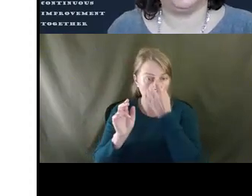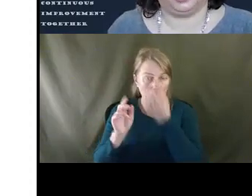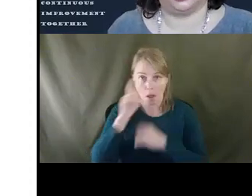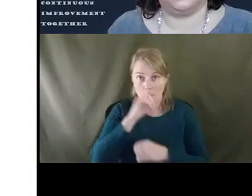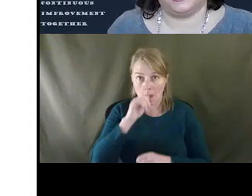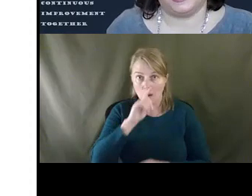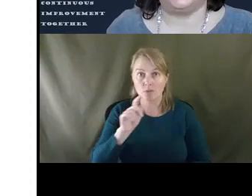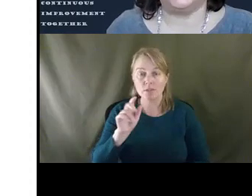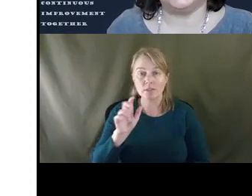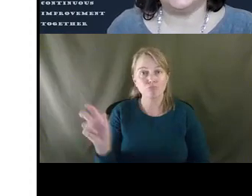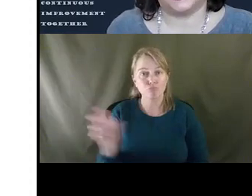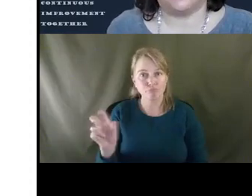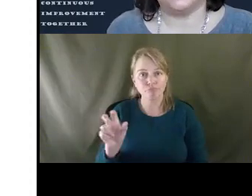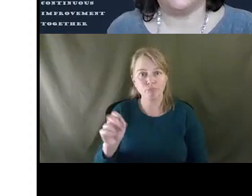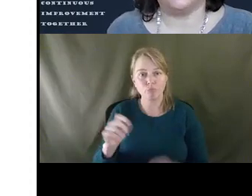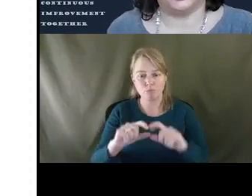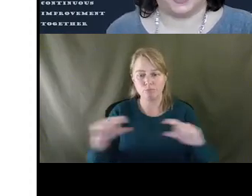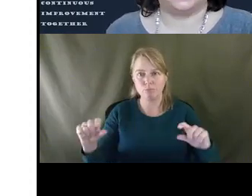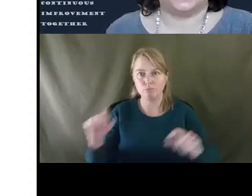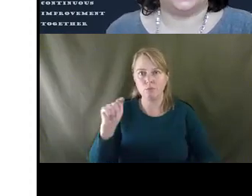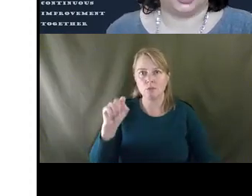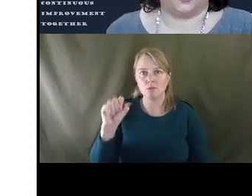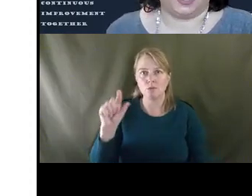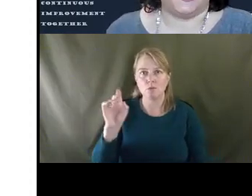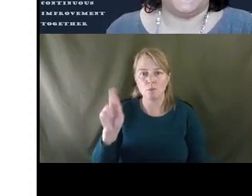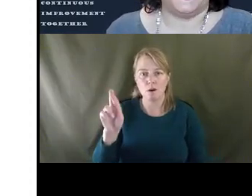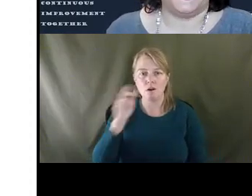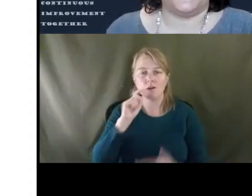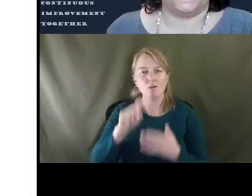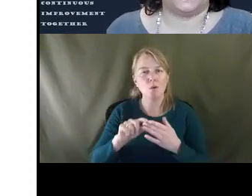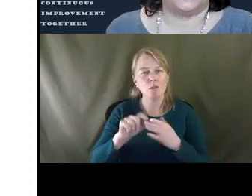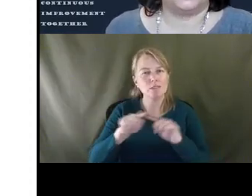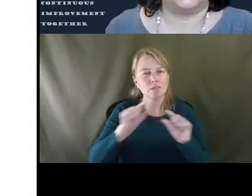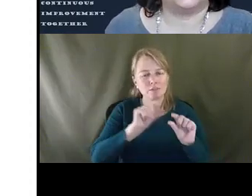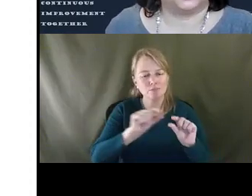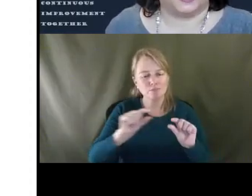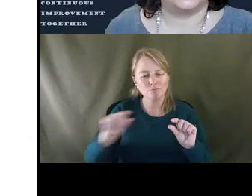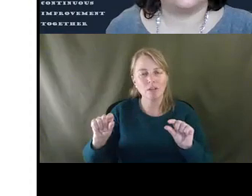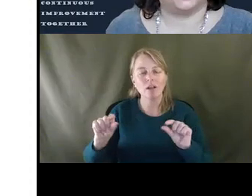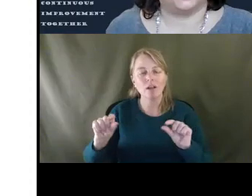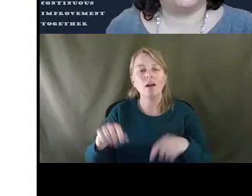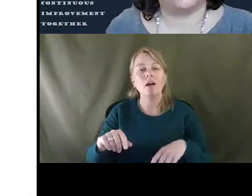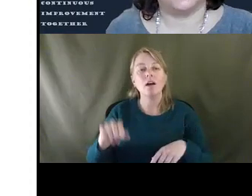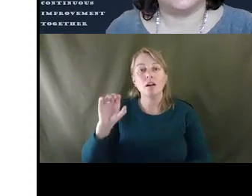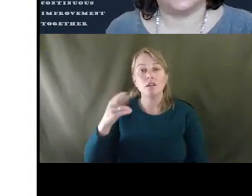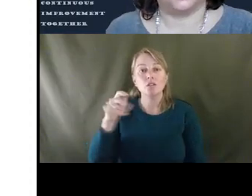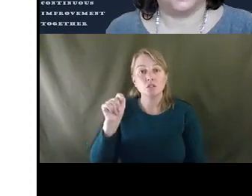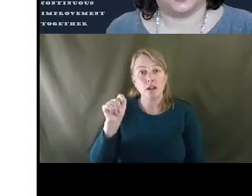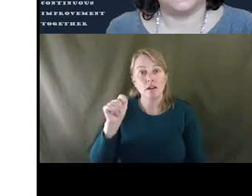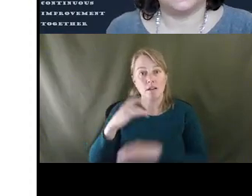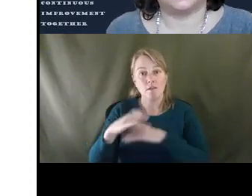will appear, and you can see the icons from the chat and the Q&A. Chat is available for